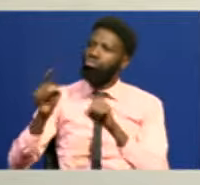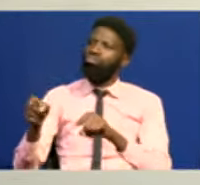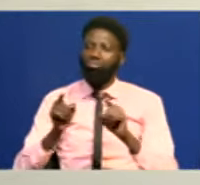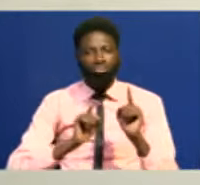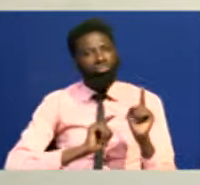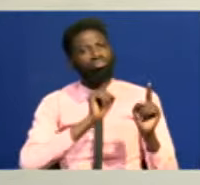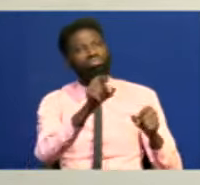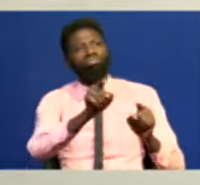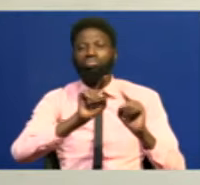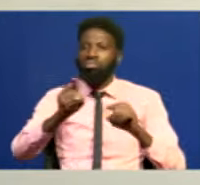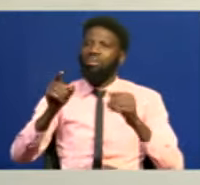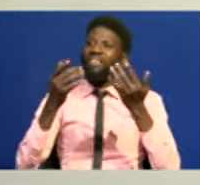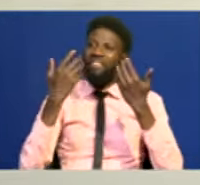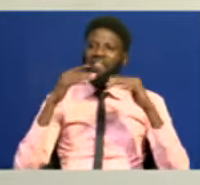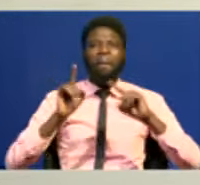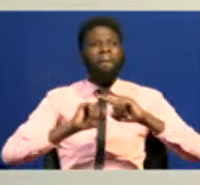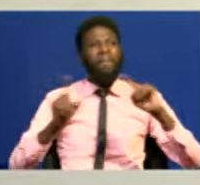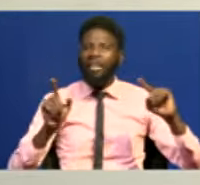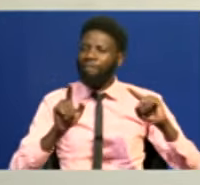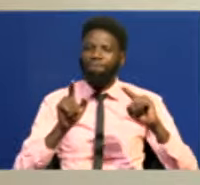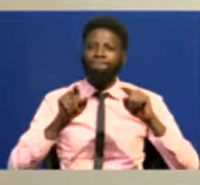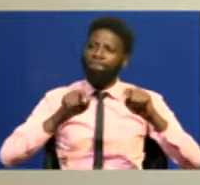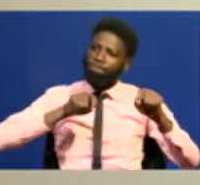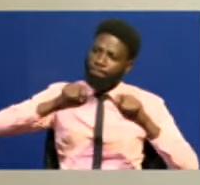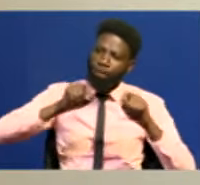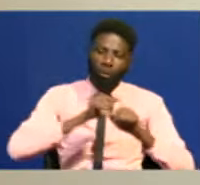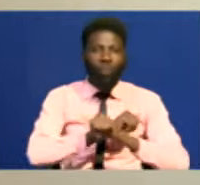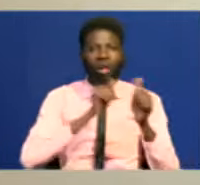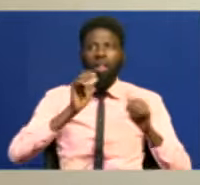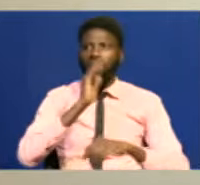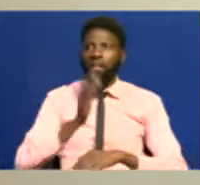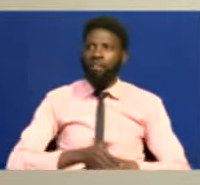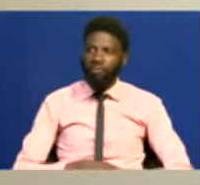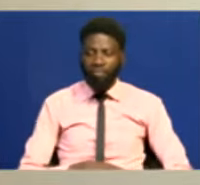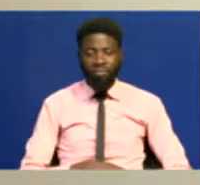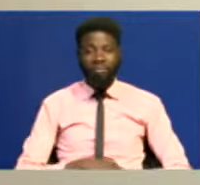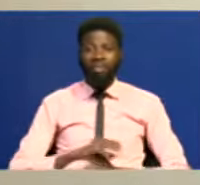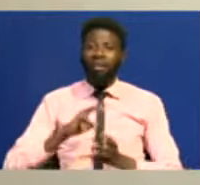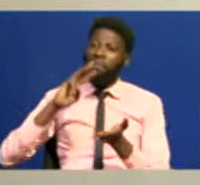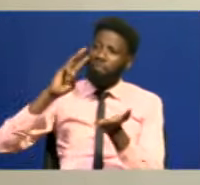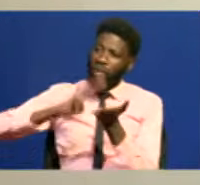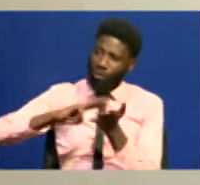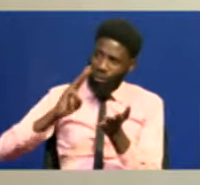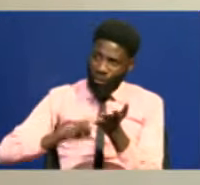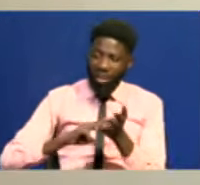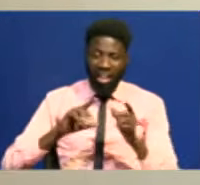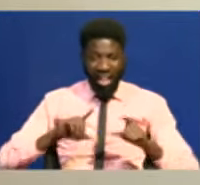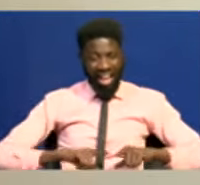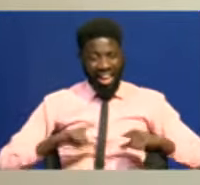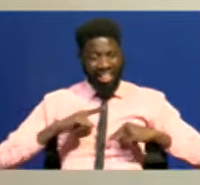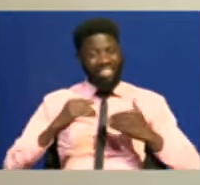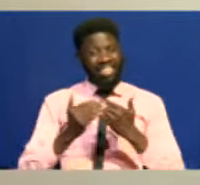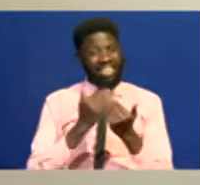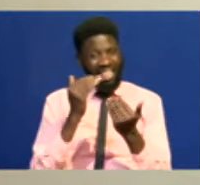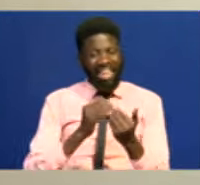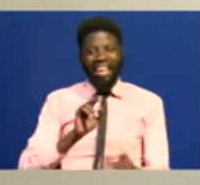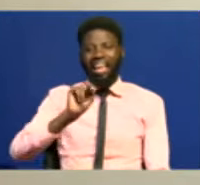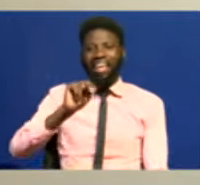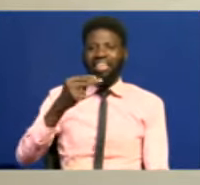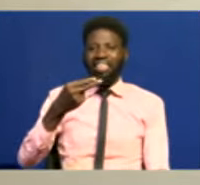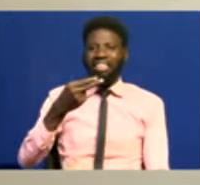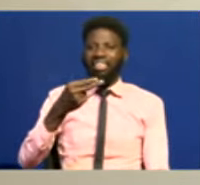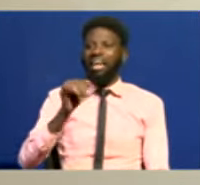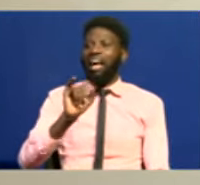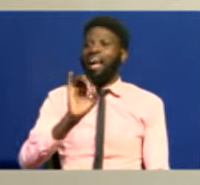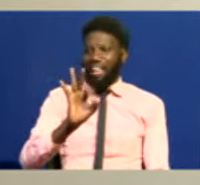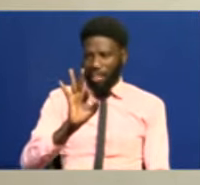she didn't appropriate management. Lifecare Hospital Migori is a NHIF comprehensive hospital where all